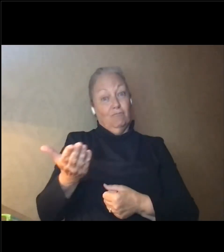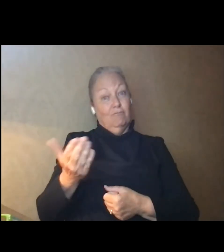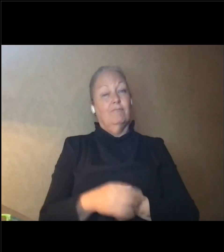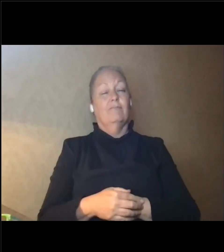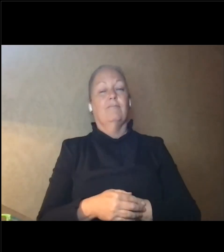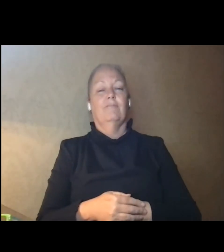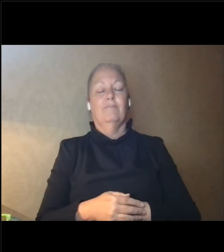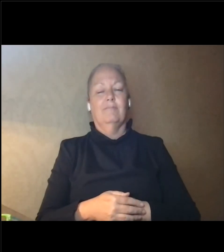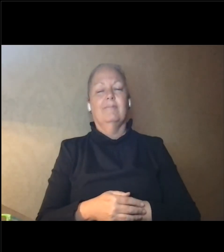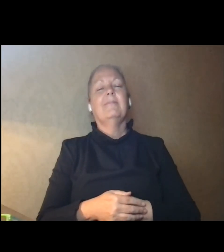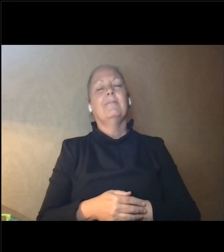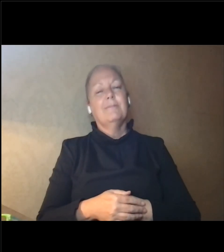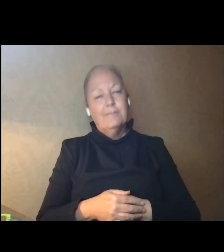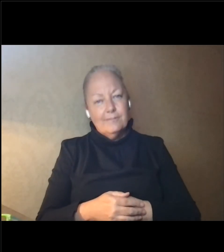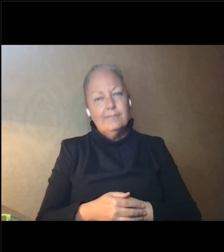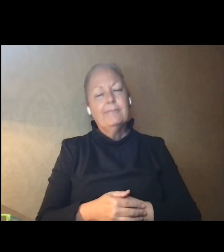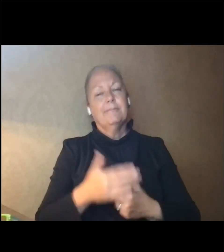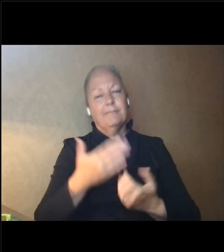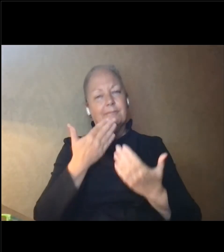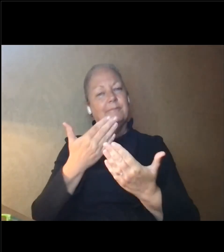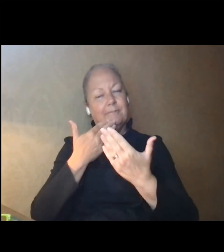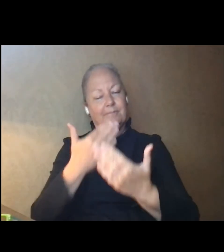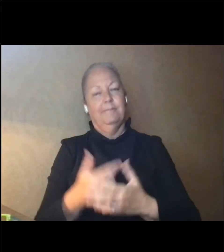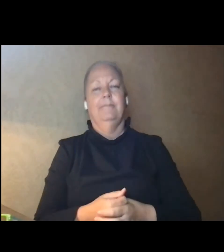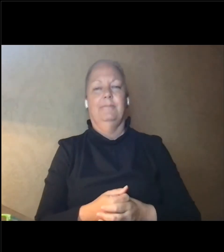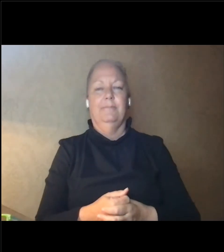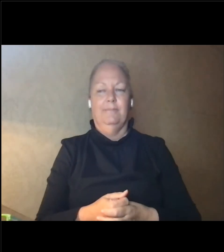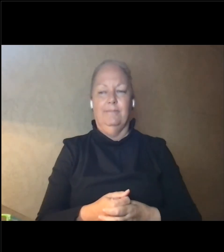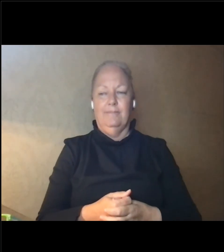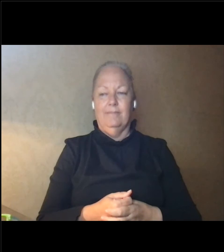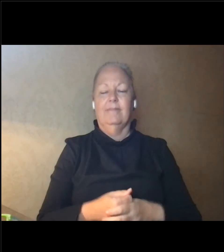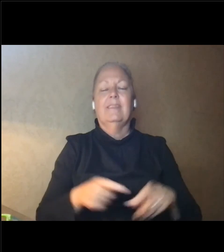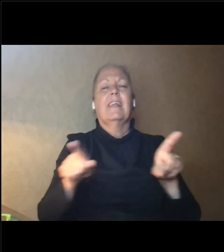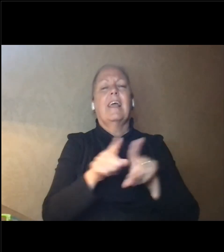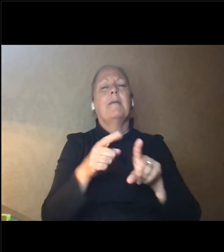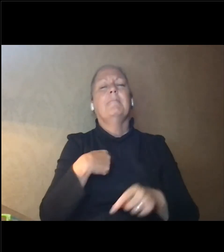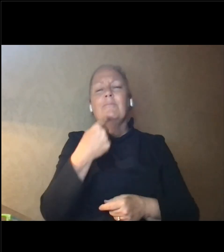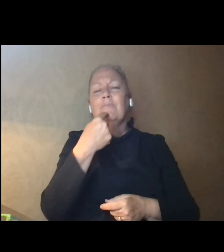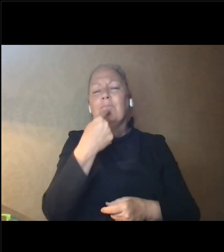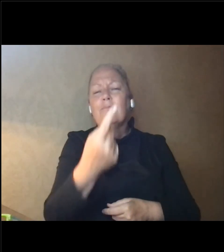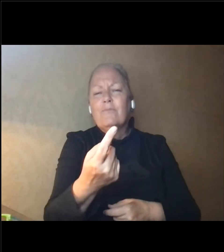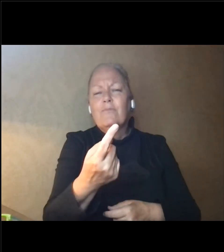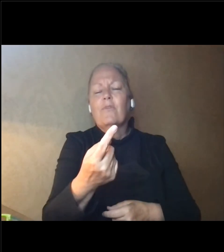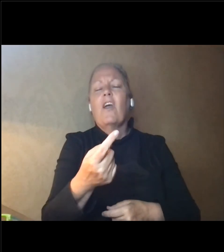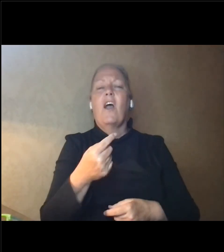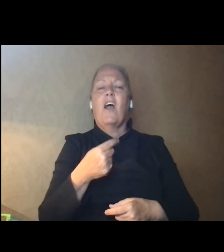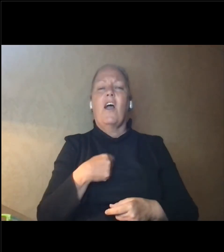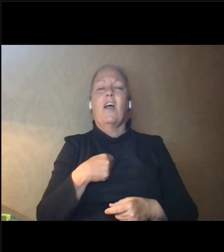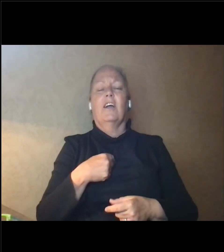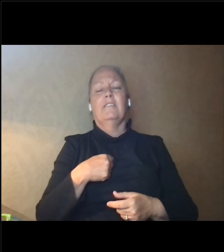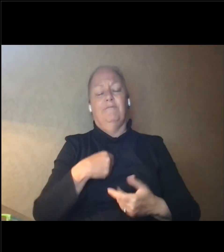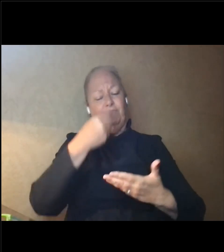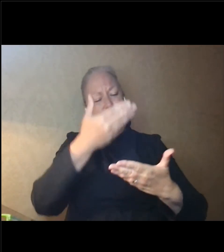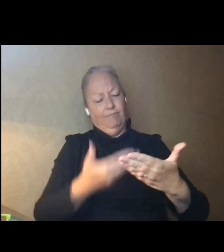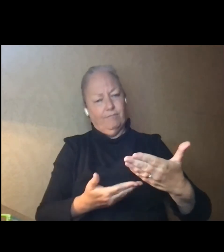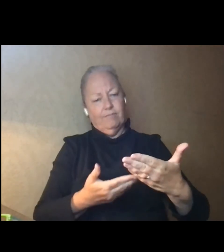Thank you very much, Rosemary. As I emphasized in my submission,